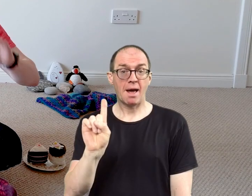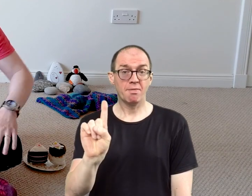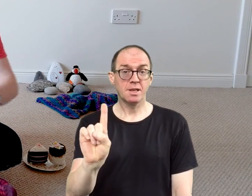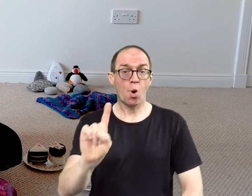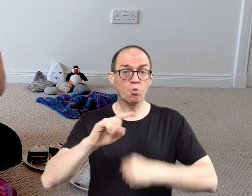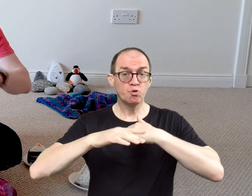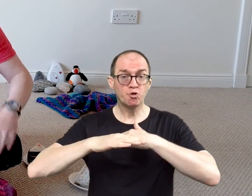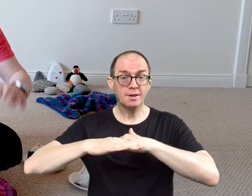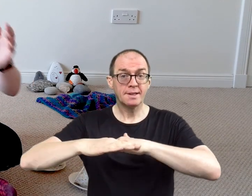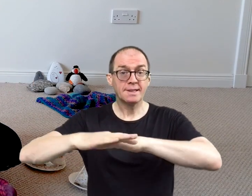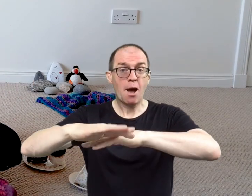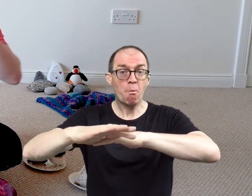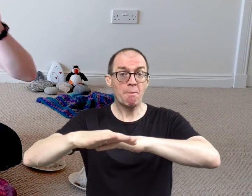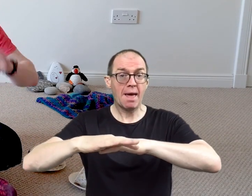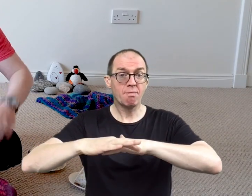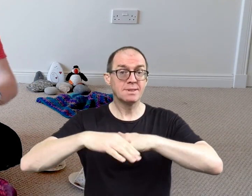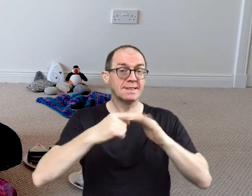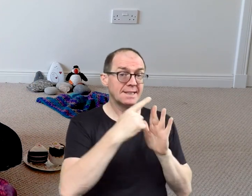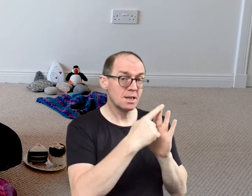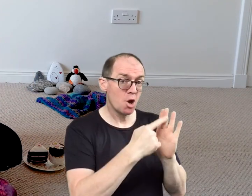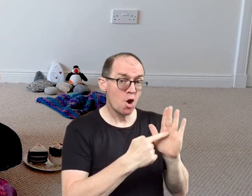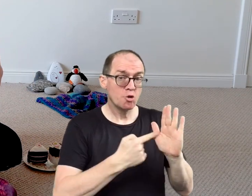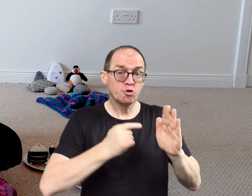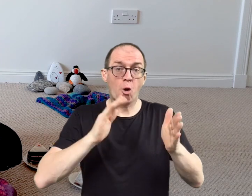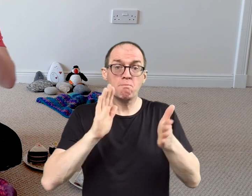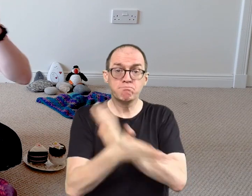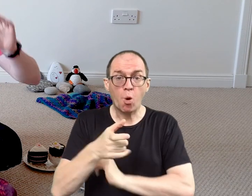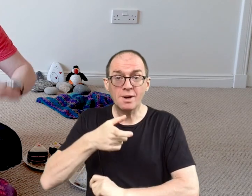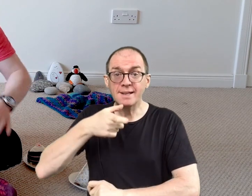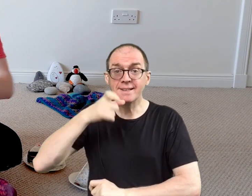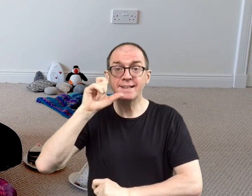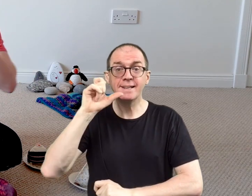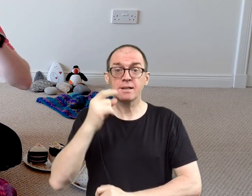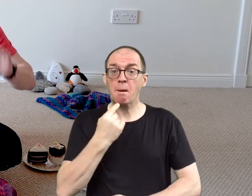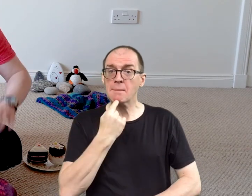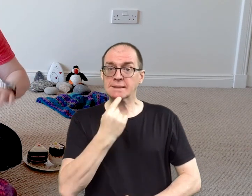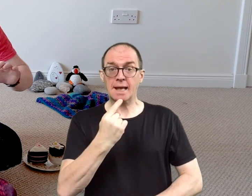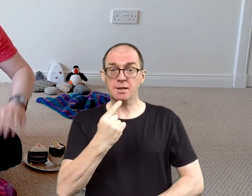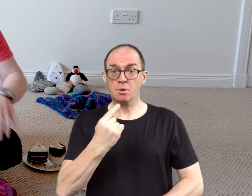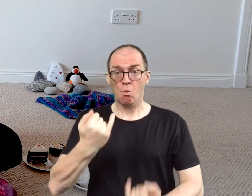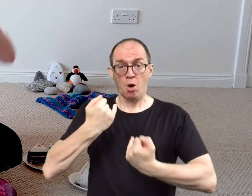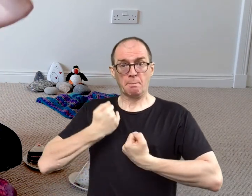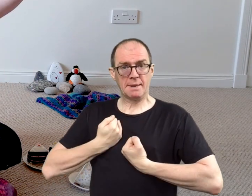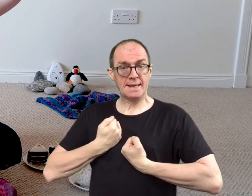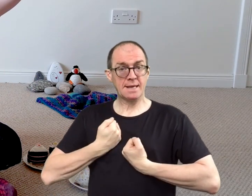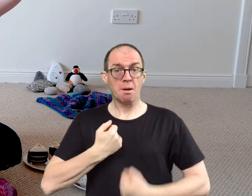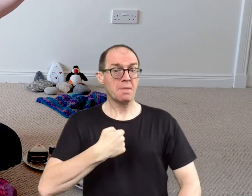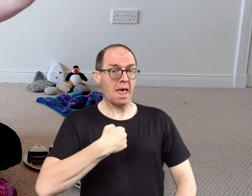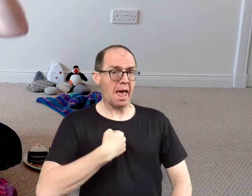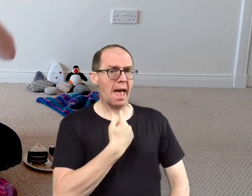Down by the ocean, down by the sea, John broke a teacup and said it was